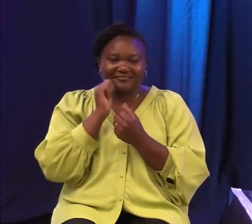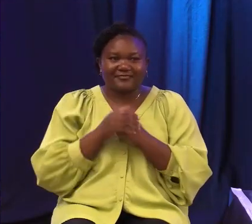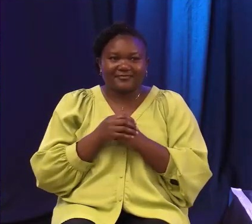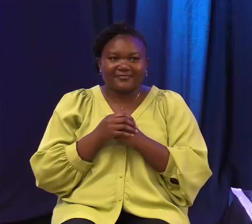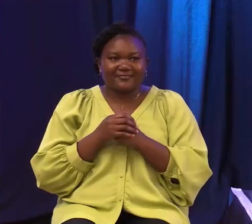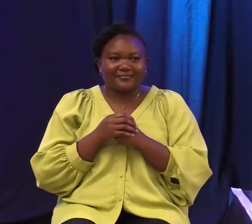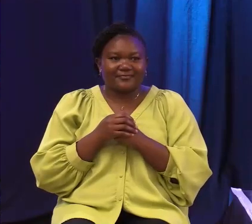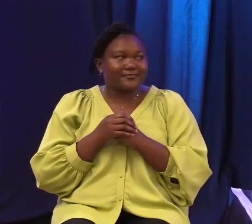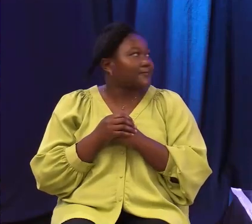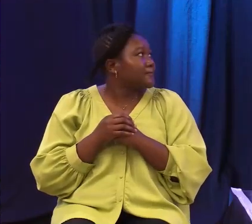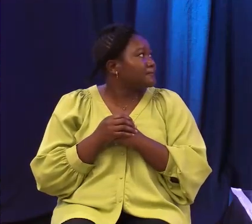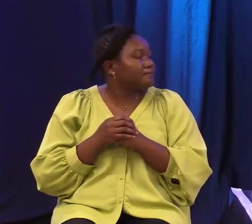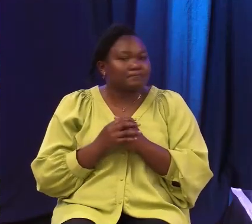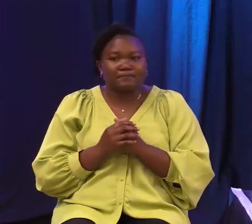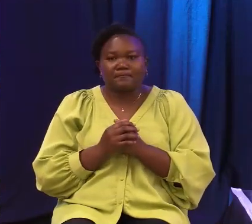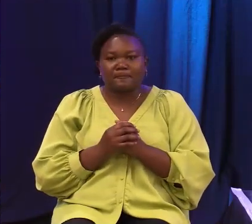okay.